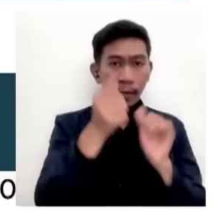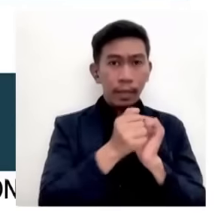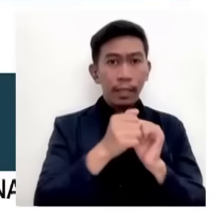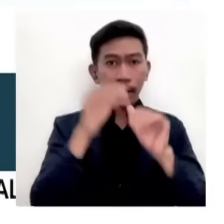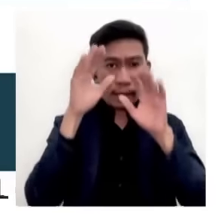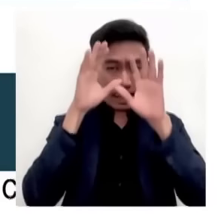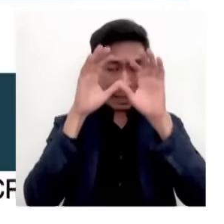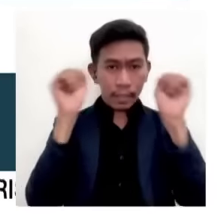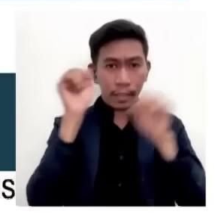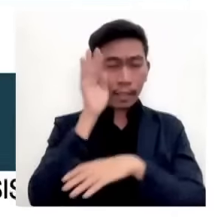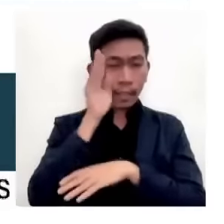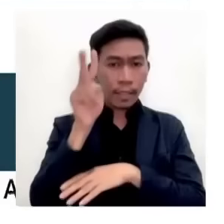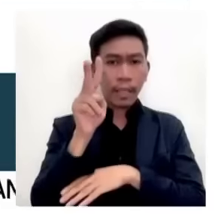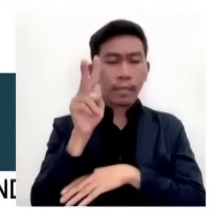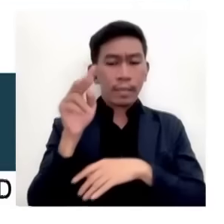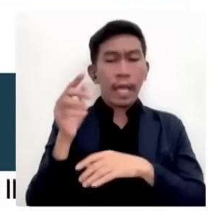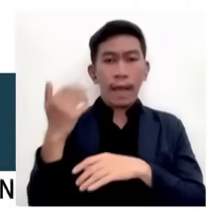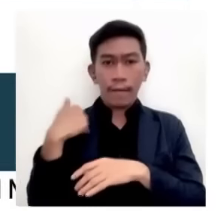In fact,